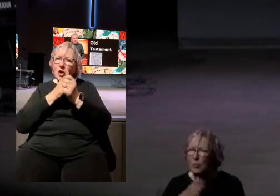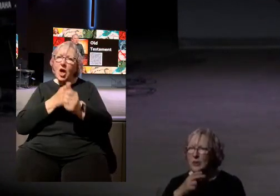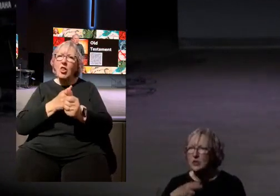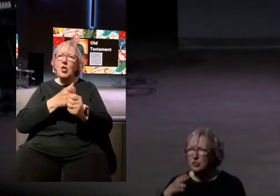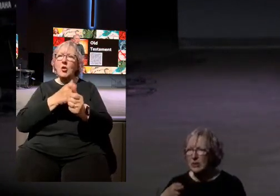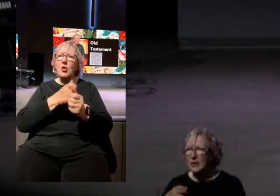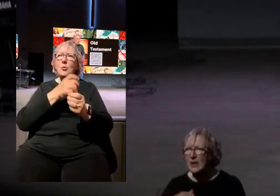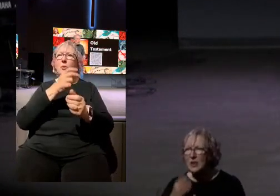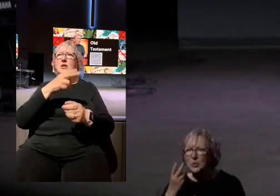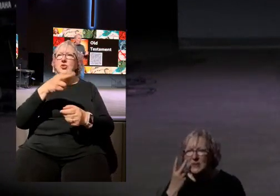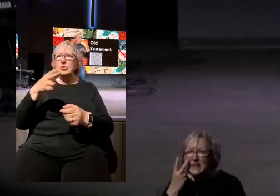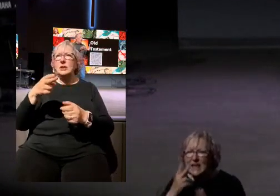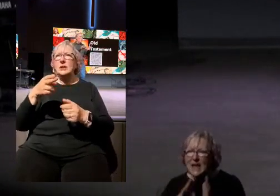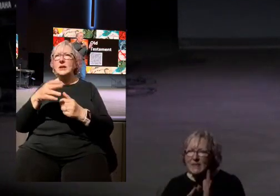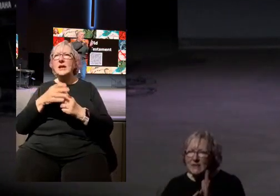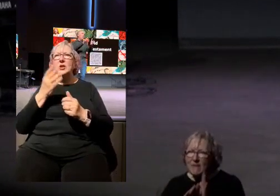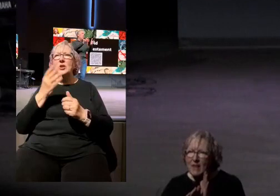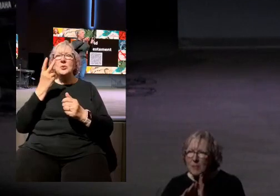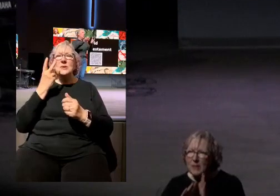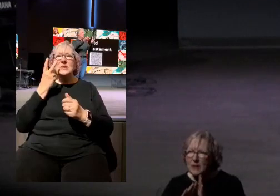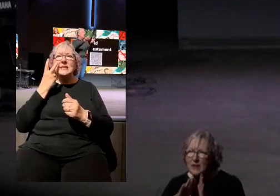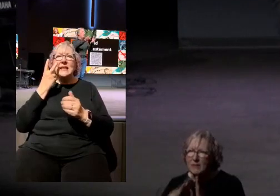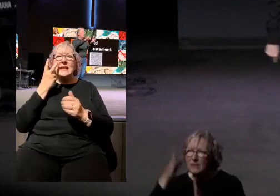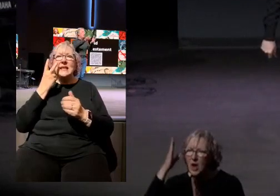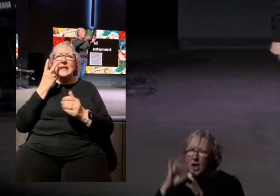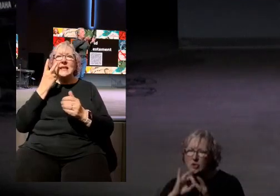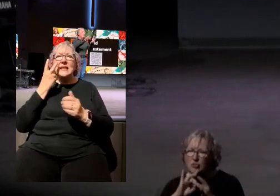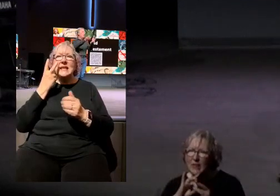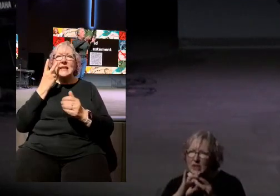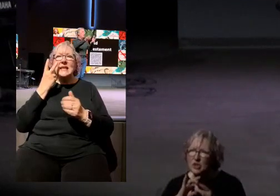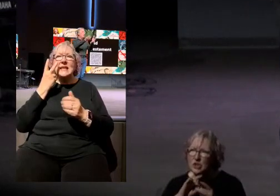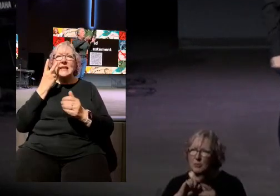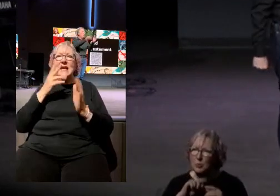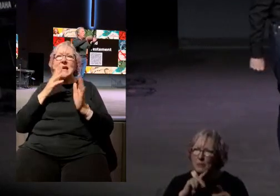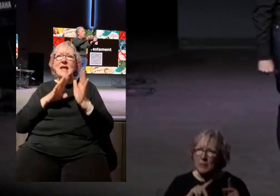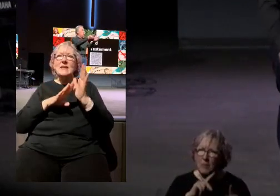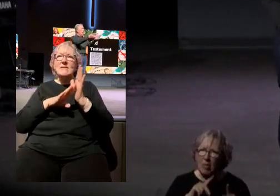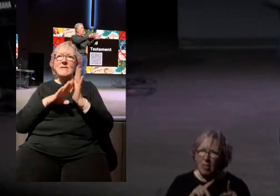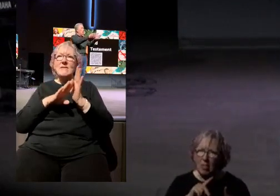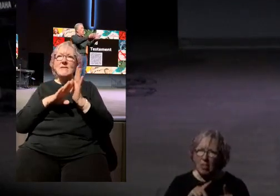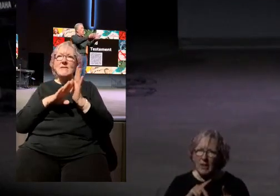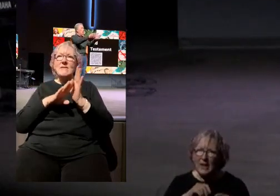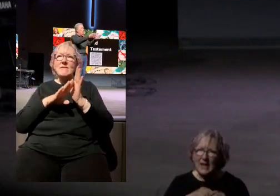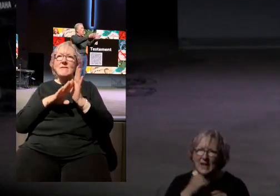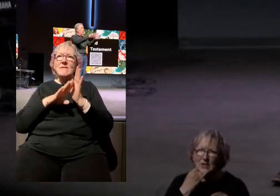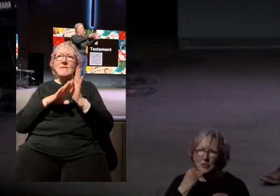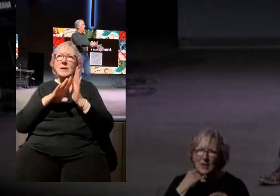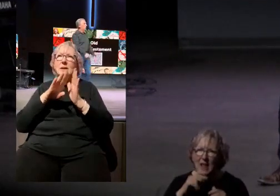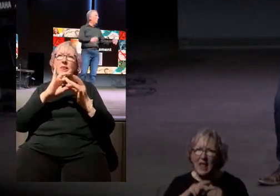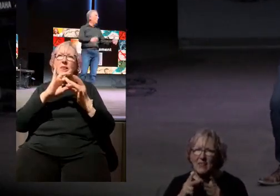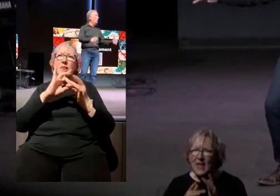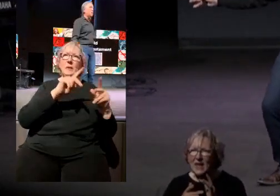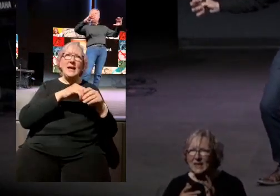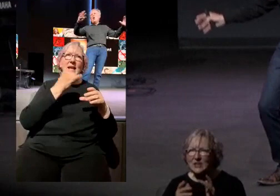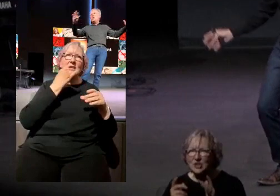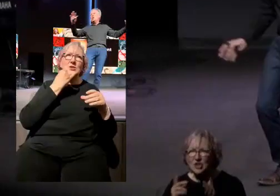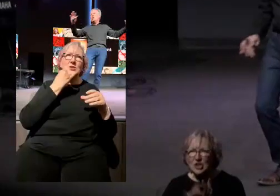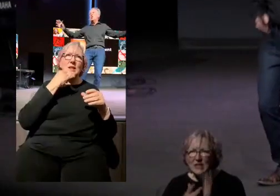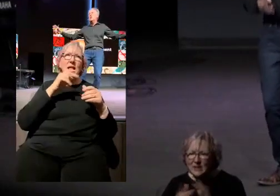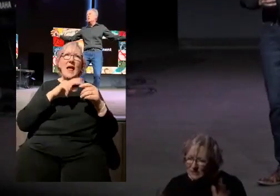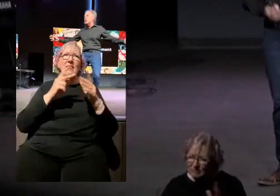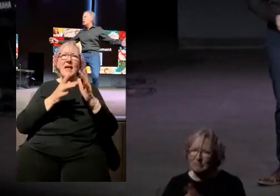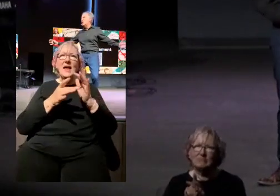the development of God's relationship with humanity to Israel. And then when Jesus comes on the scene, he comes crashing into the scene. And